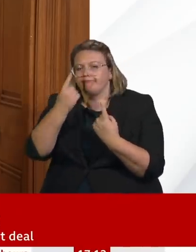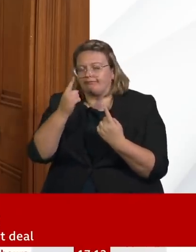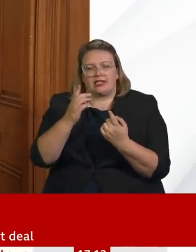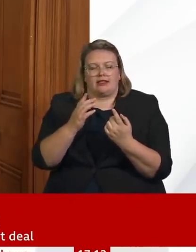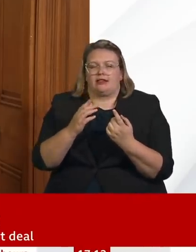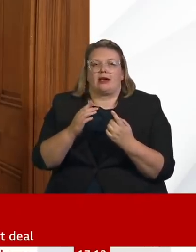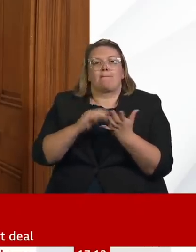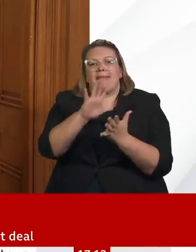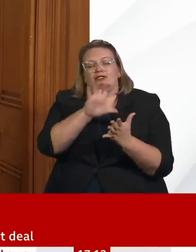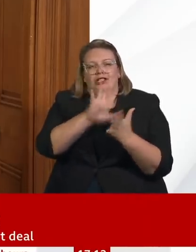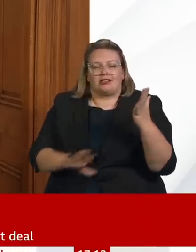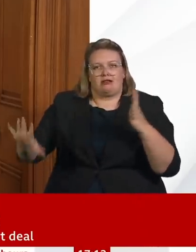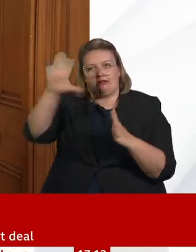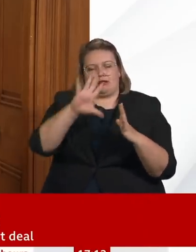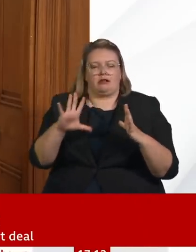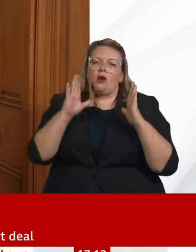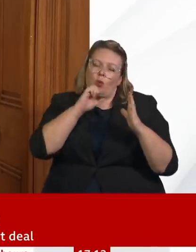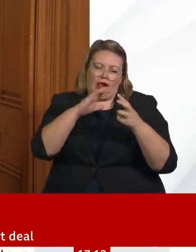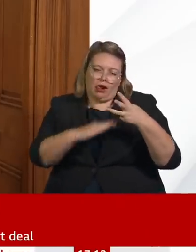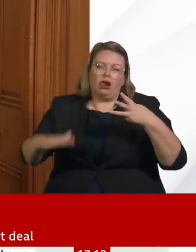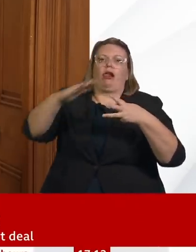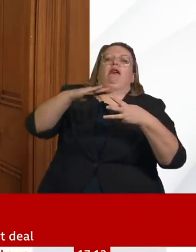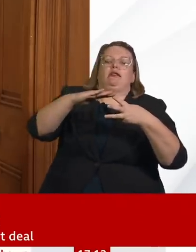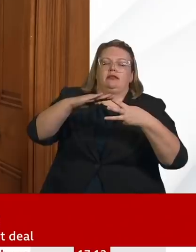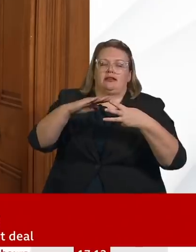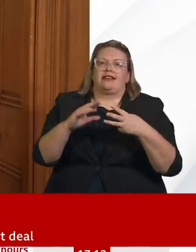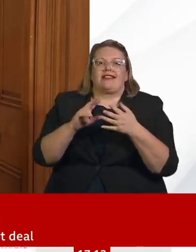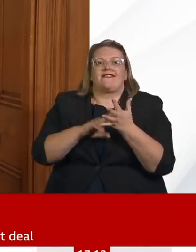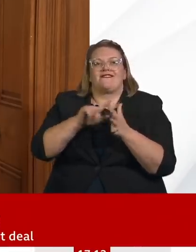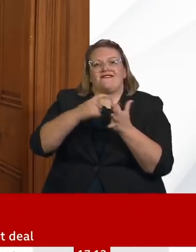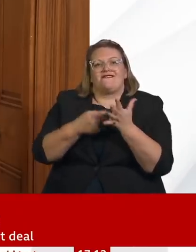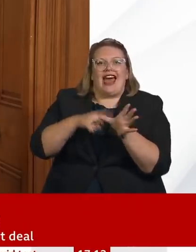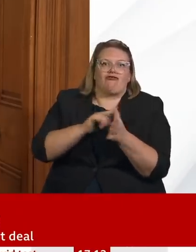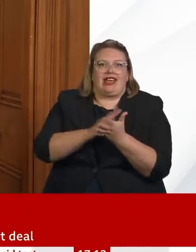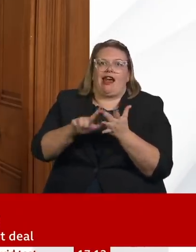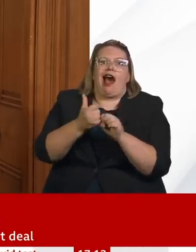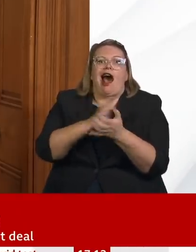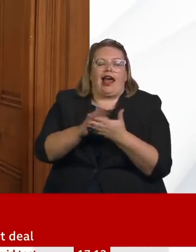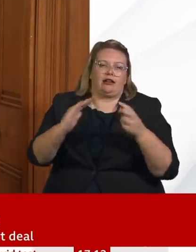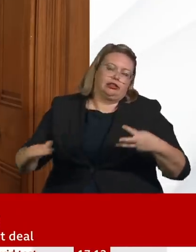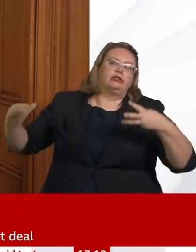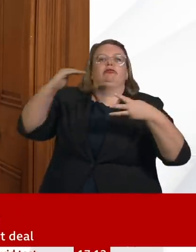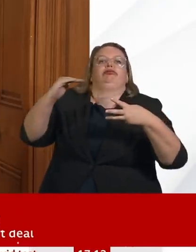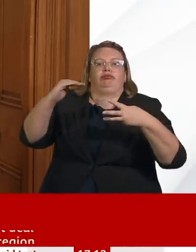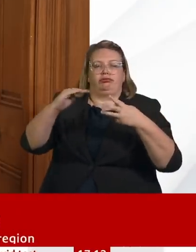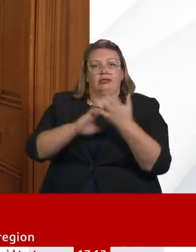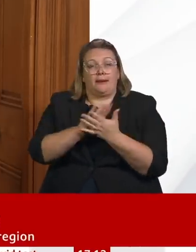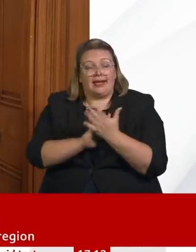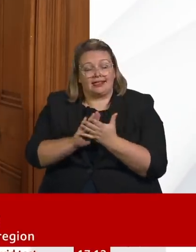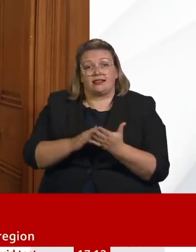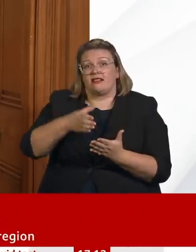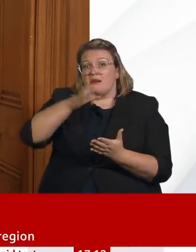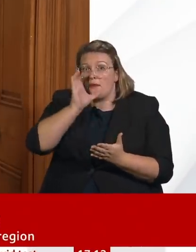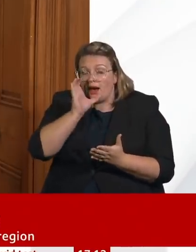high alert level. That means that pubs and bars must close unless they're serving substantial meals. Households can't mix